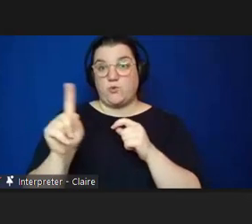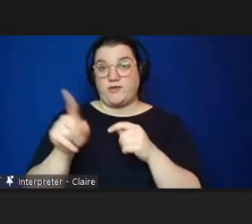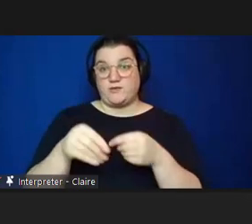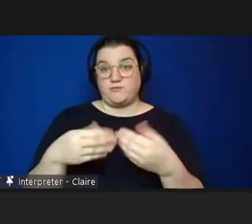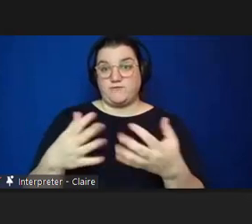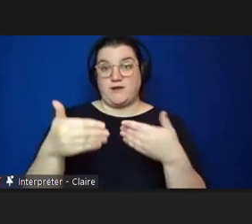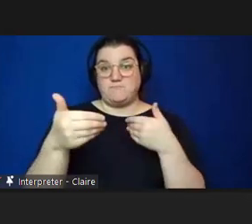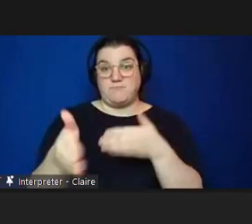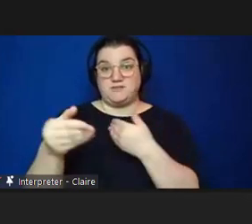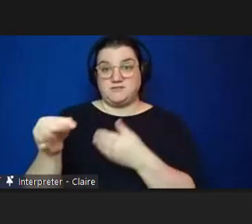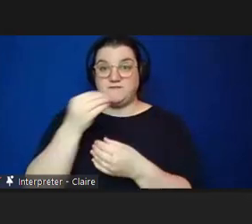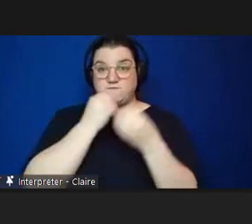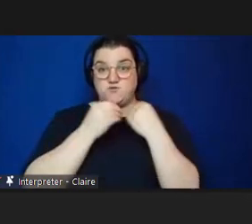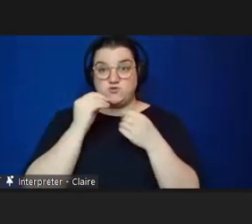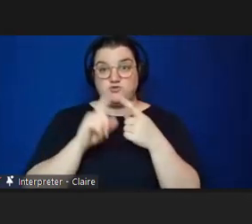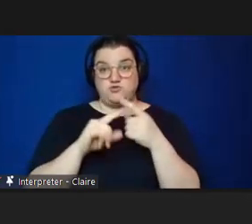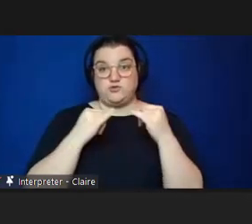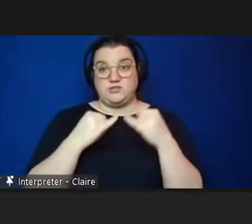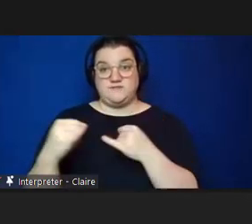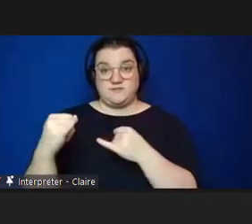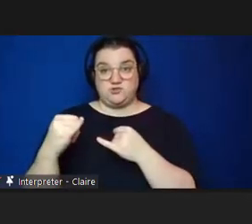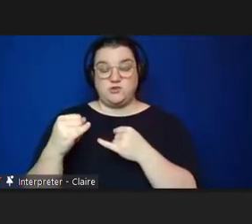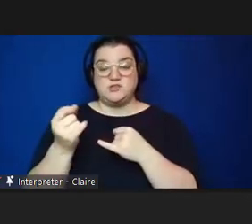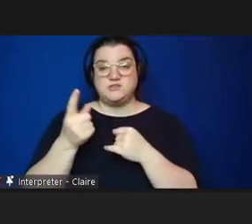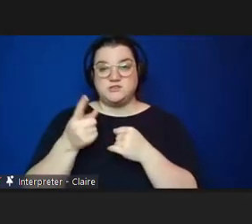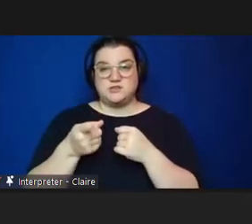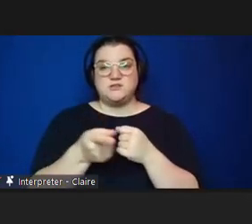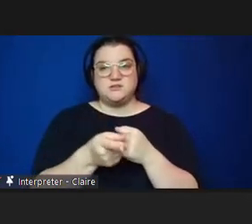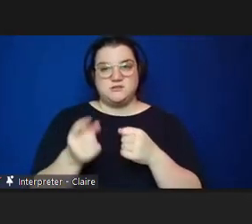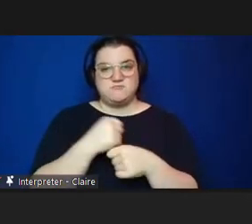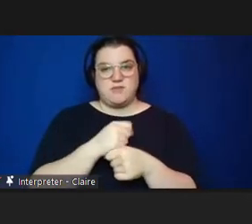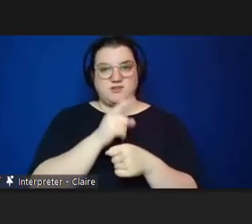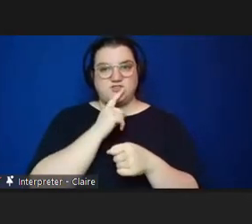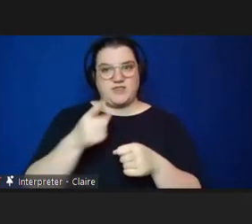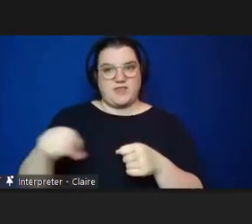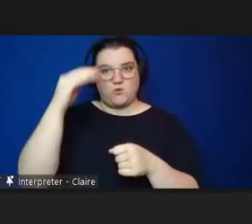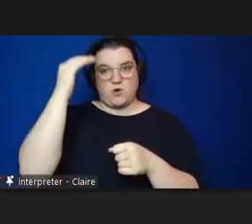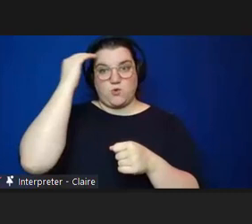boxes of food to individuals, that they were aware that